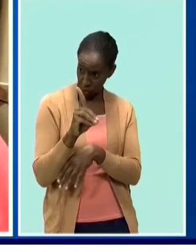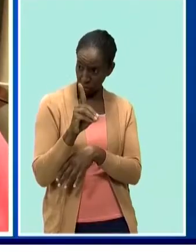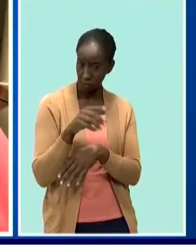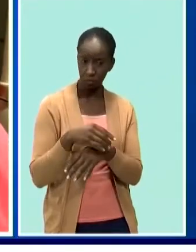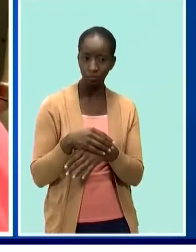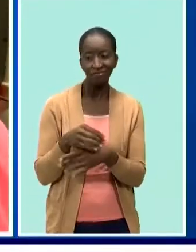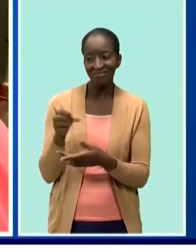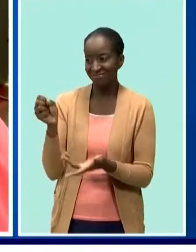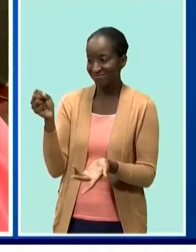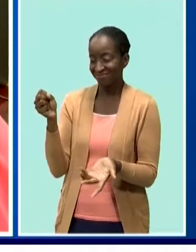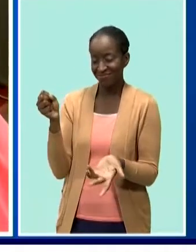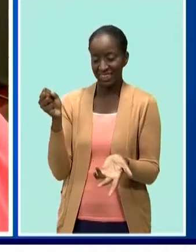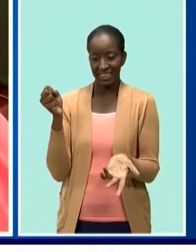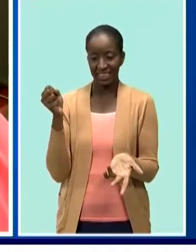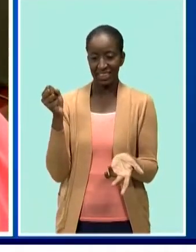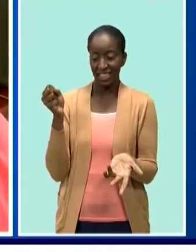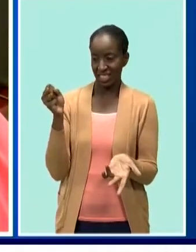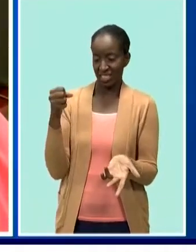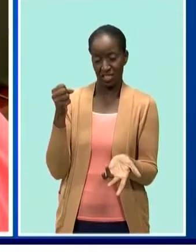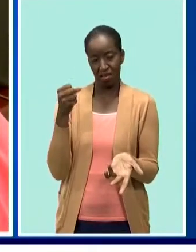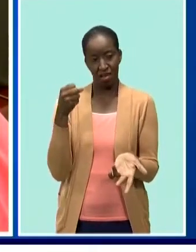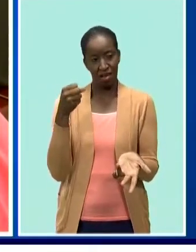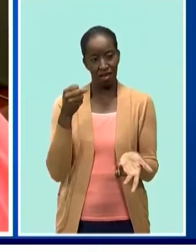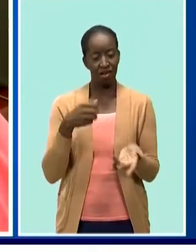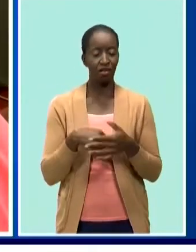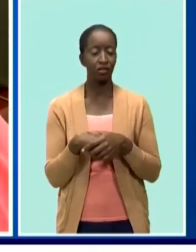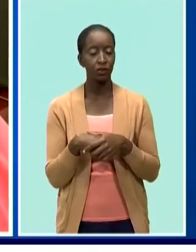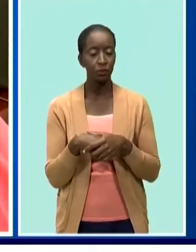that back in, I think it was in